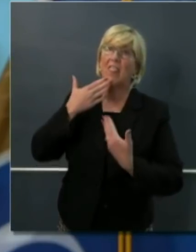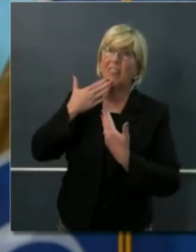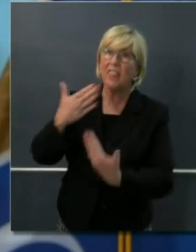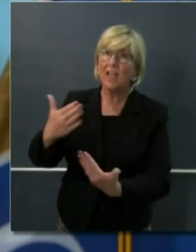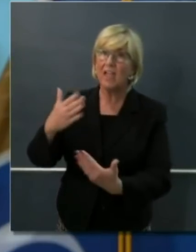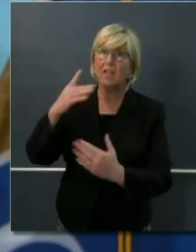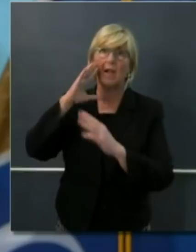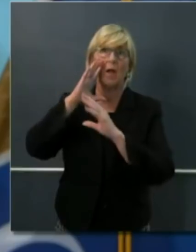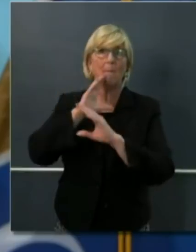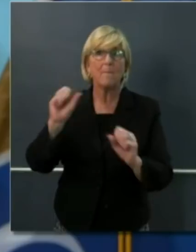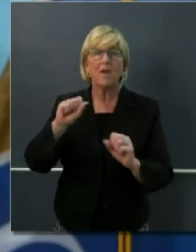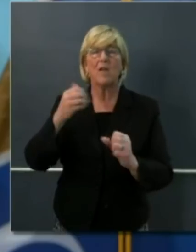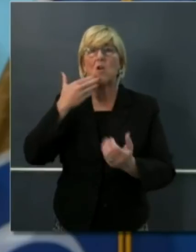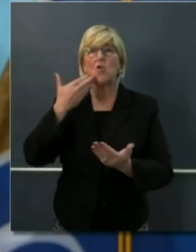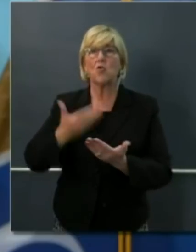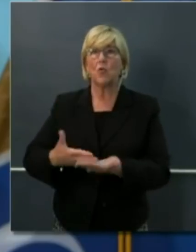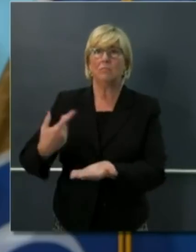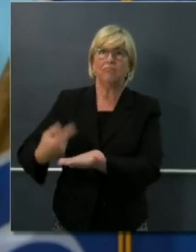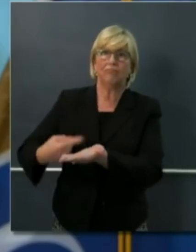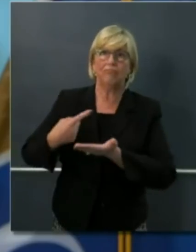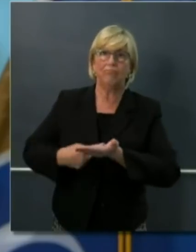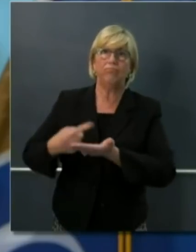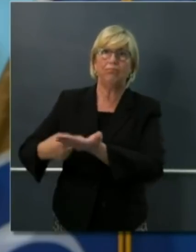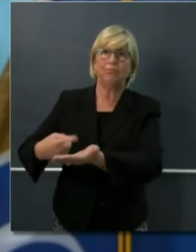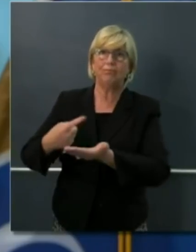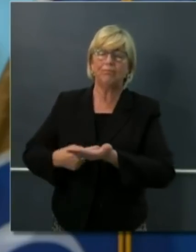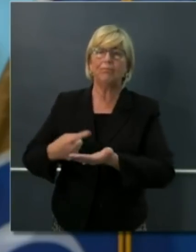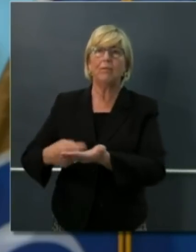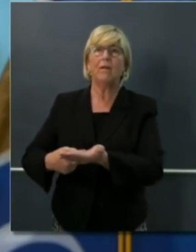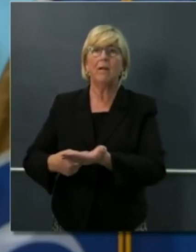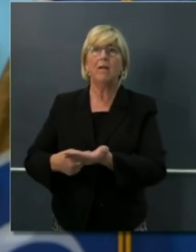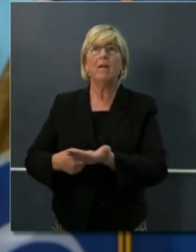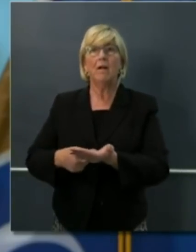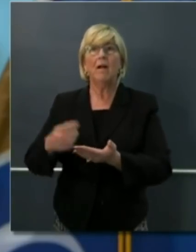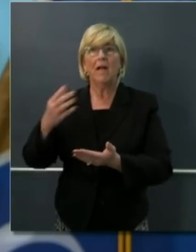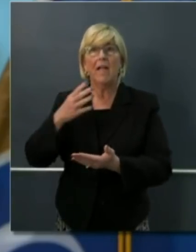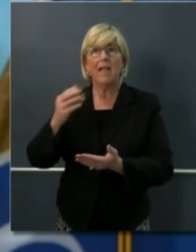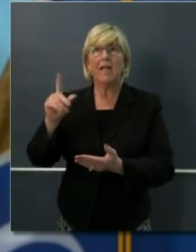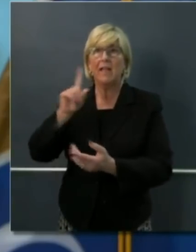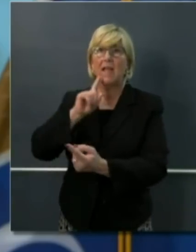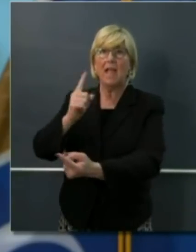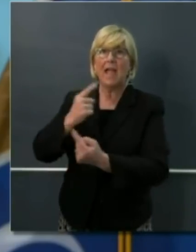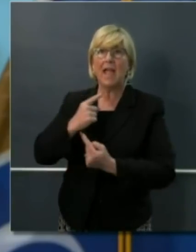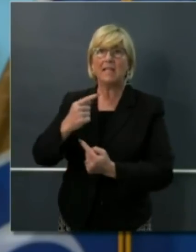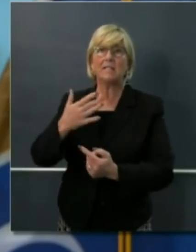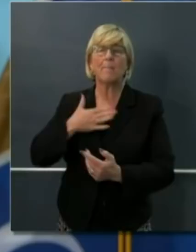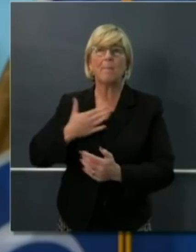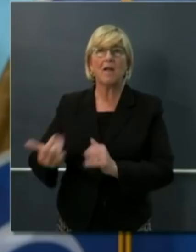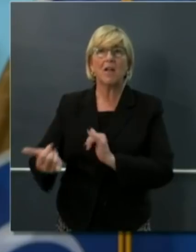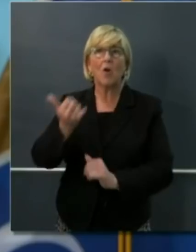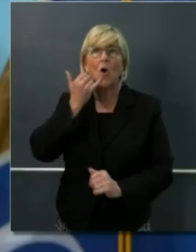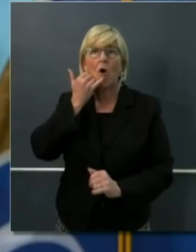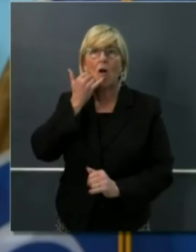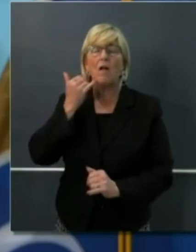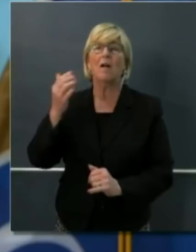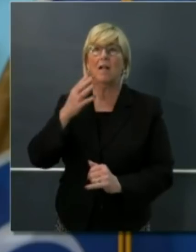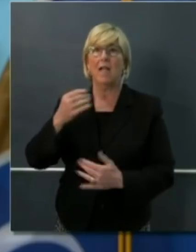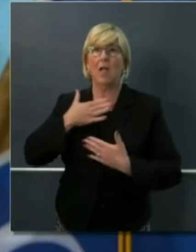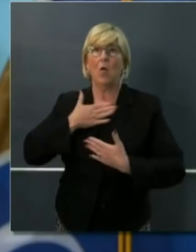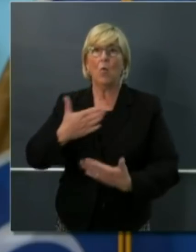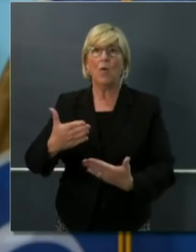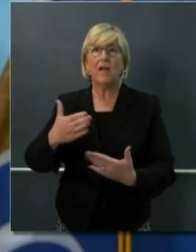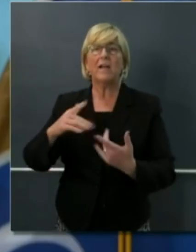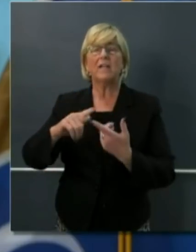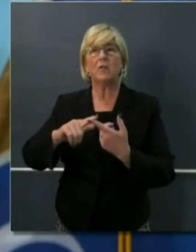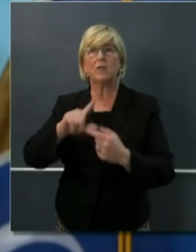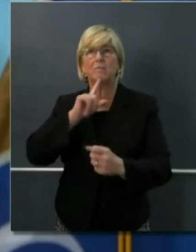the president not only for being available for a phone call at a moment's notice, but being willing to